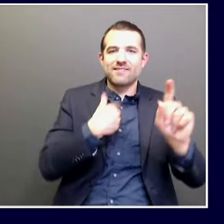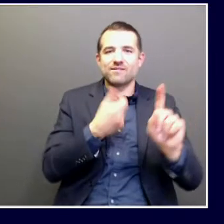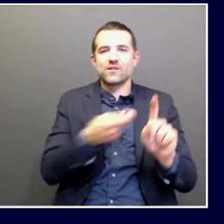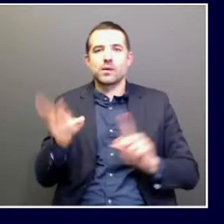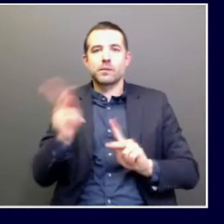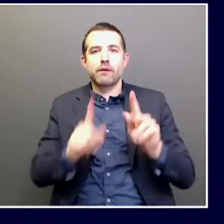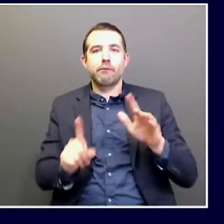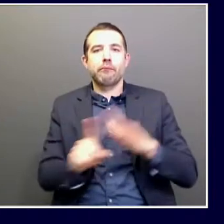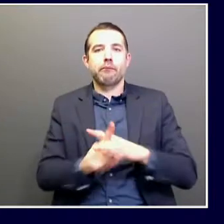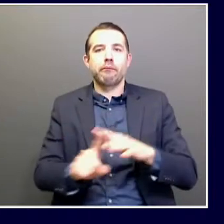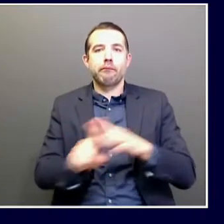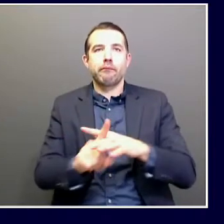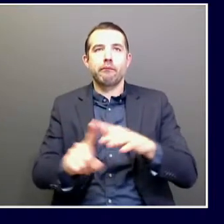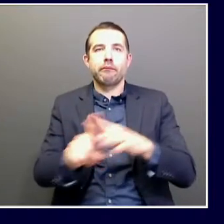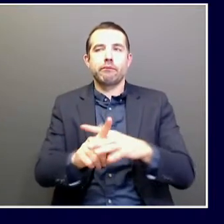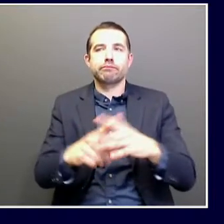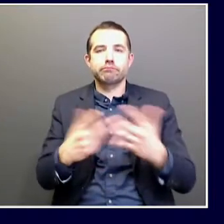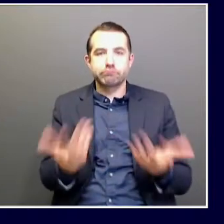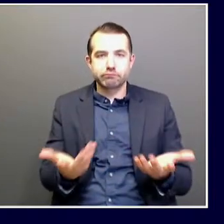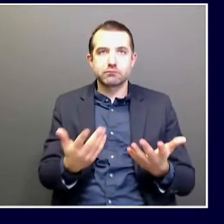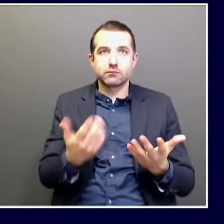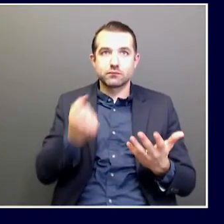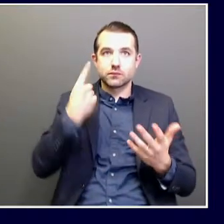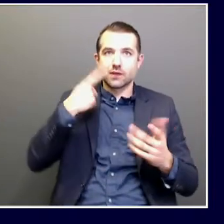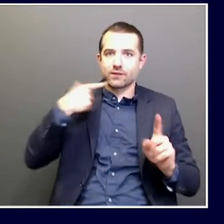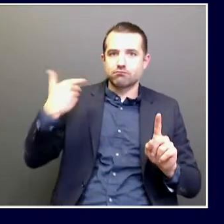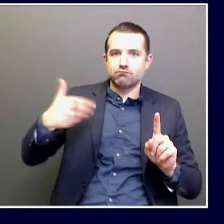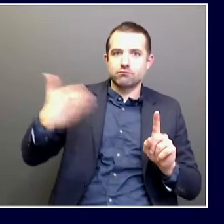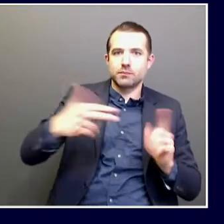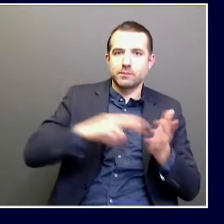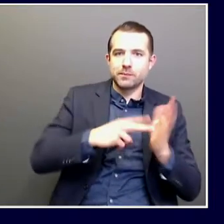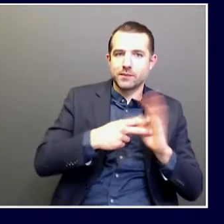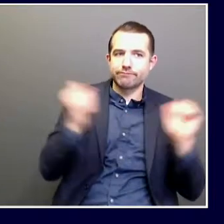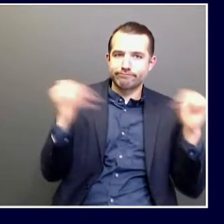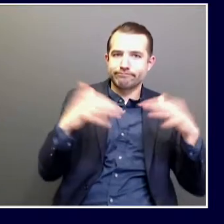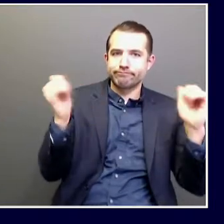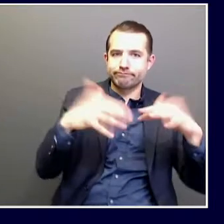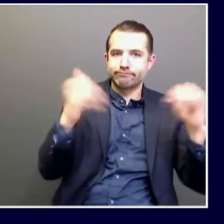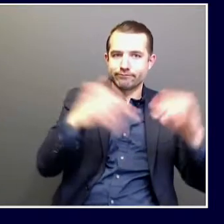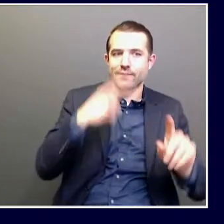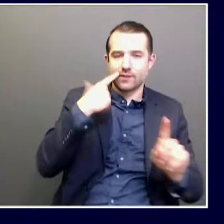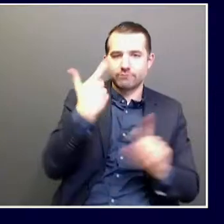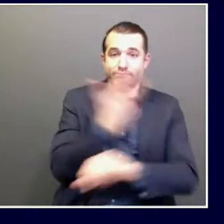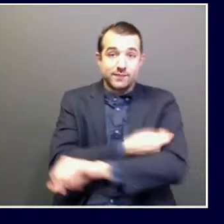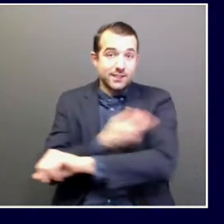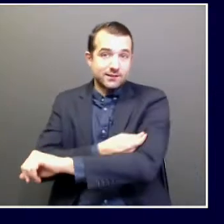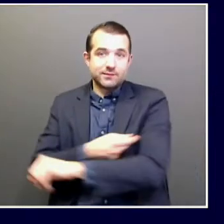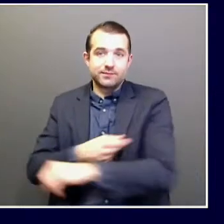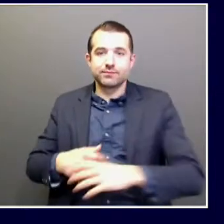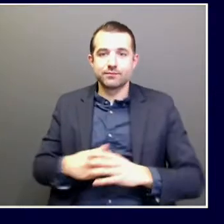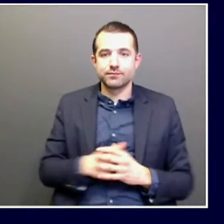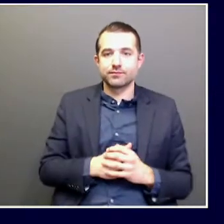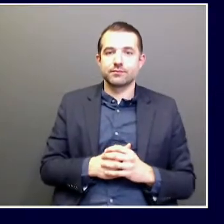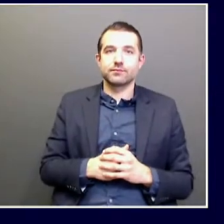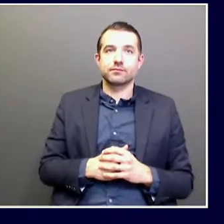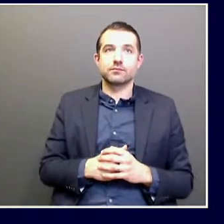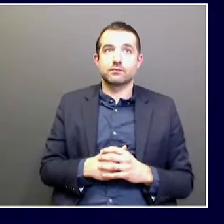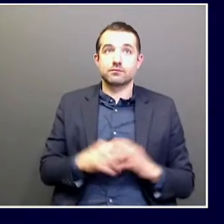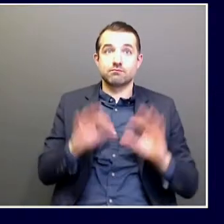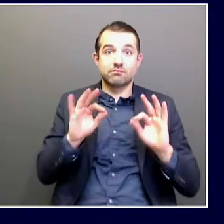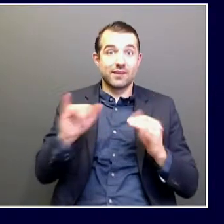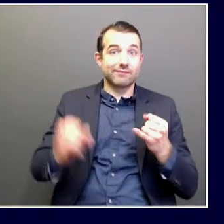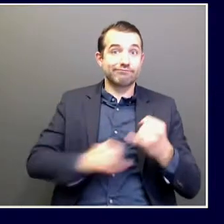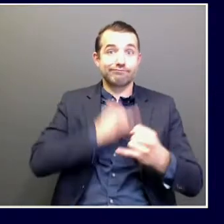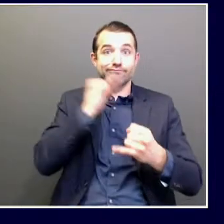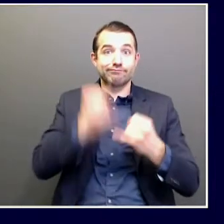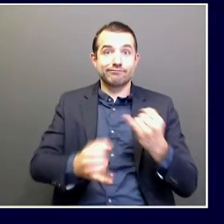Thank you. Great, thanks, Caitlin. And as Caitlin noted, those are the end of our questions. So Commissioner, I'm going to turn things over to you